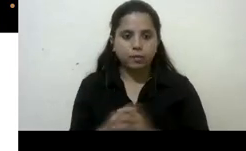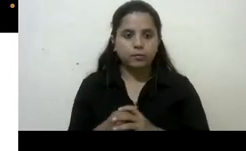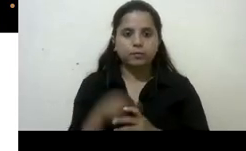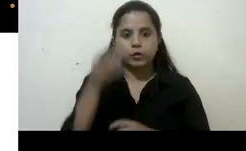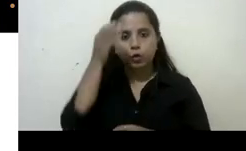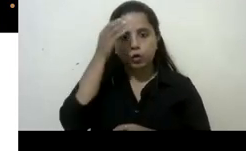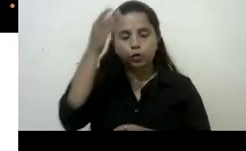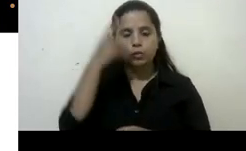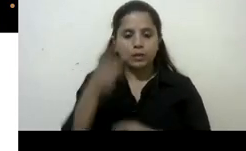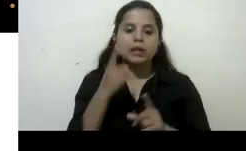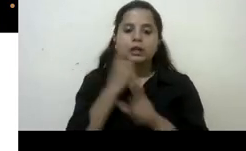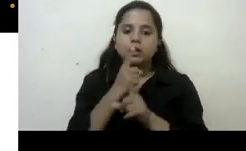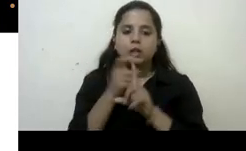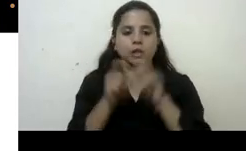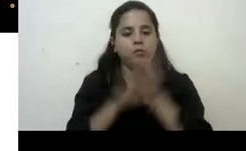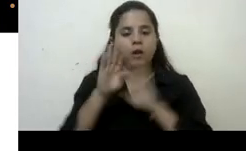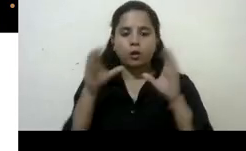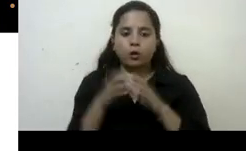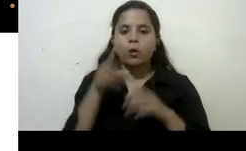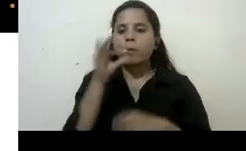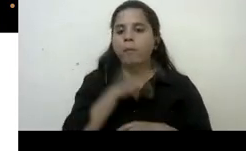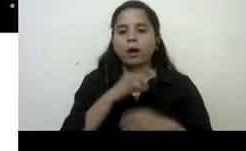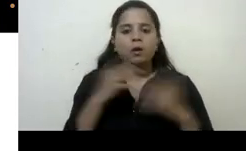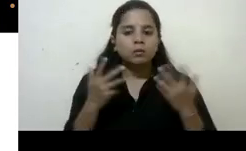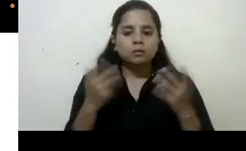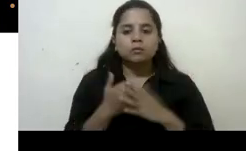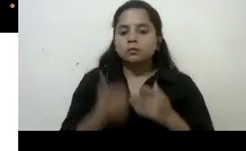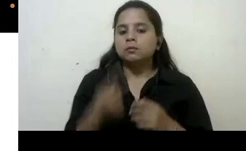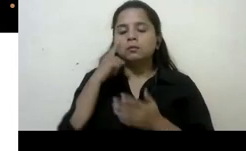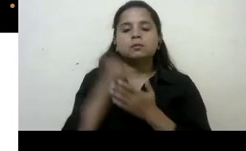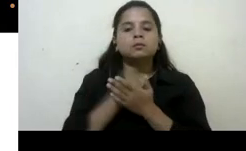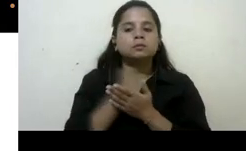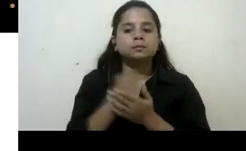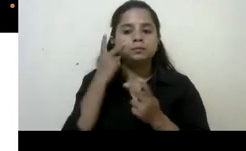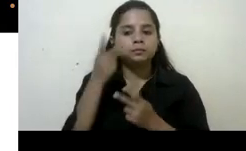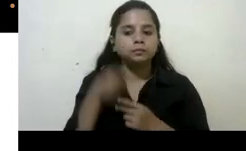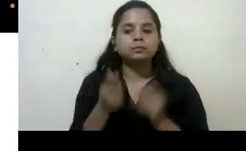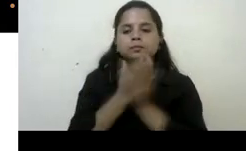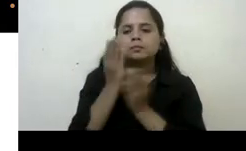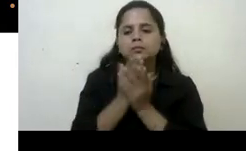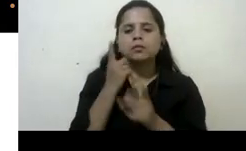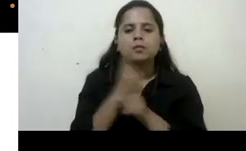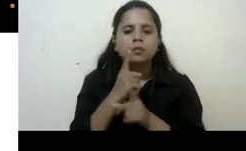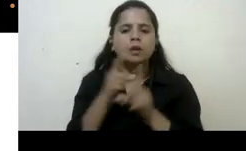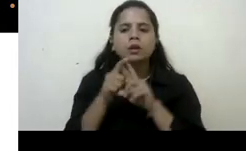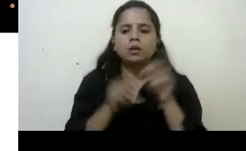teacher development group, what are its benefits. Now we will try to explore what are the types of teacher development